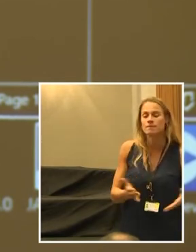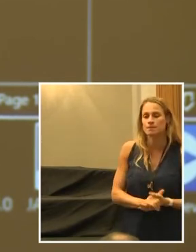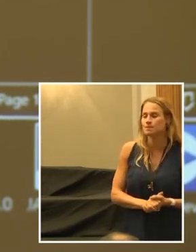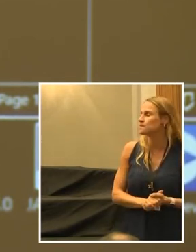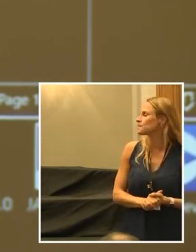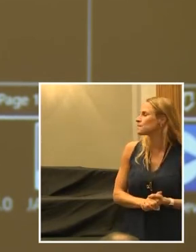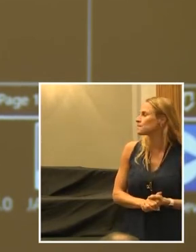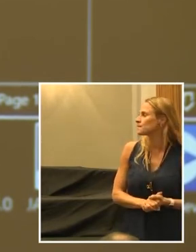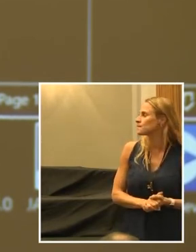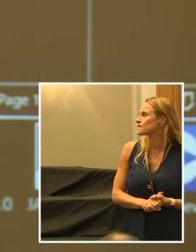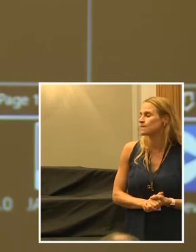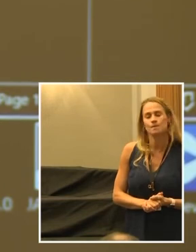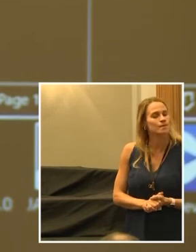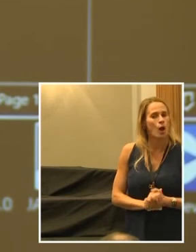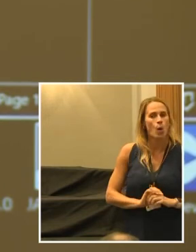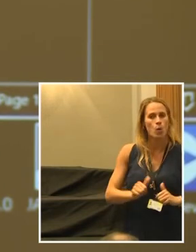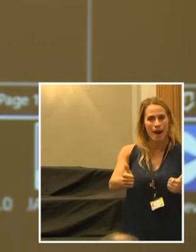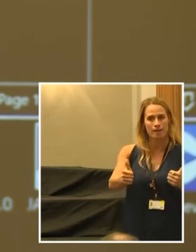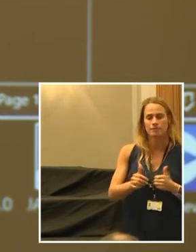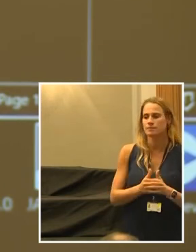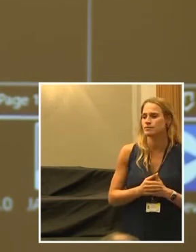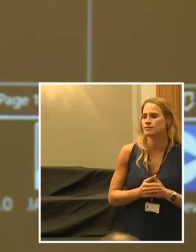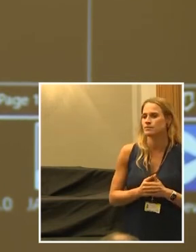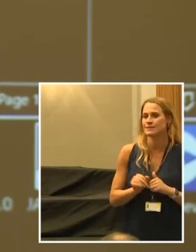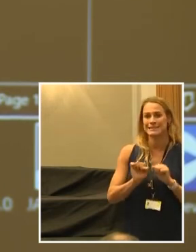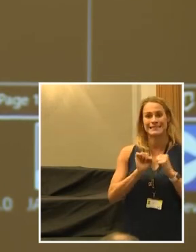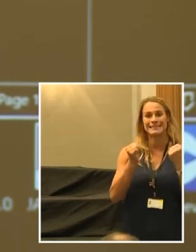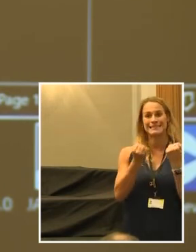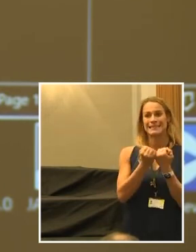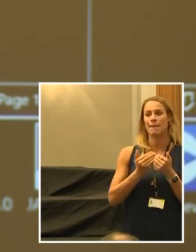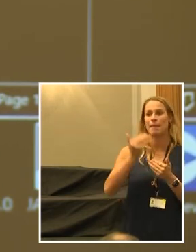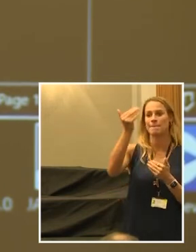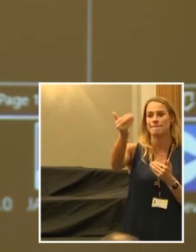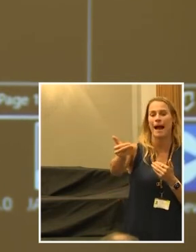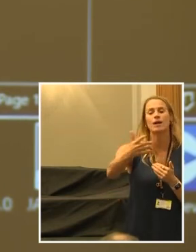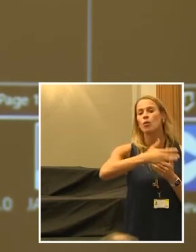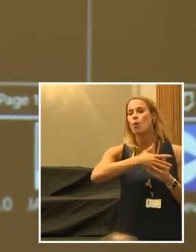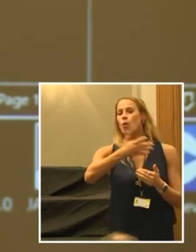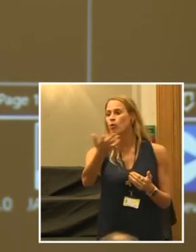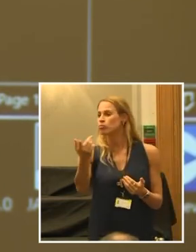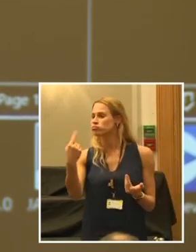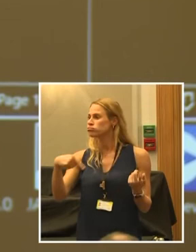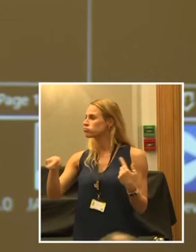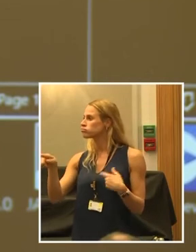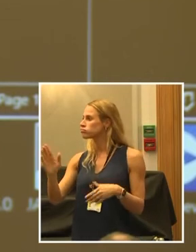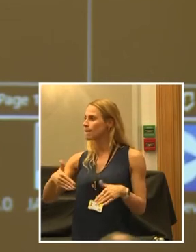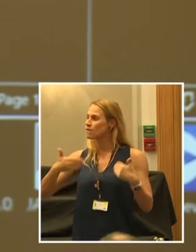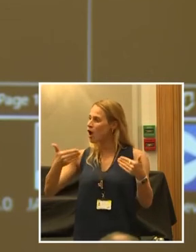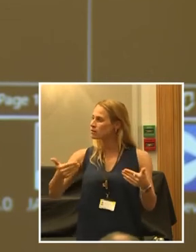stuff happens. Okay, team at the back, any questions online? How are we doing? Move on?